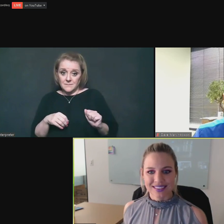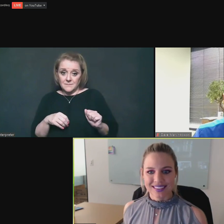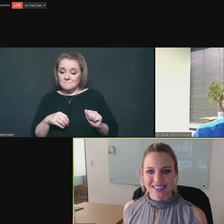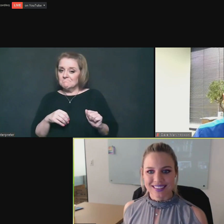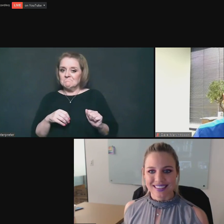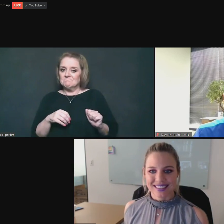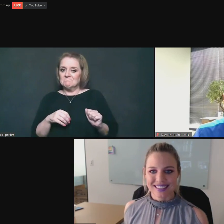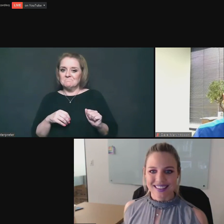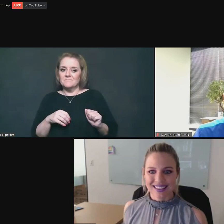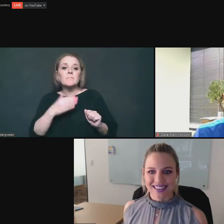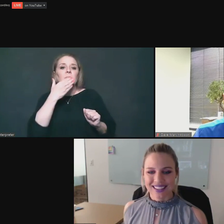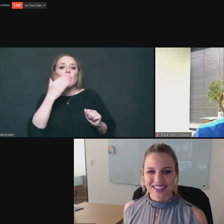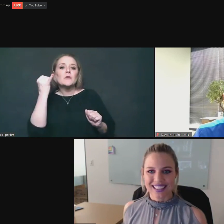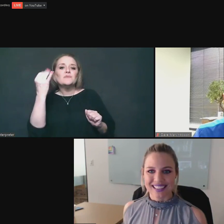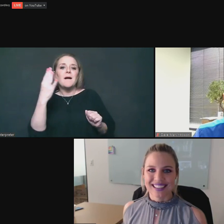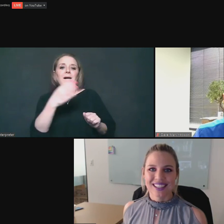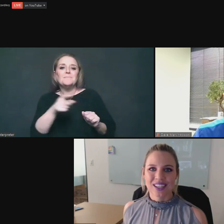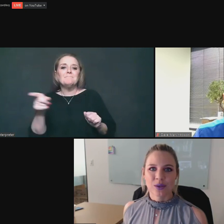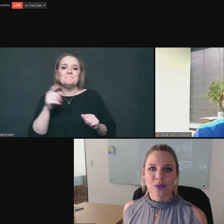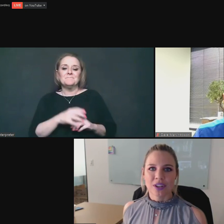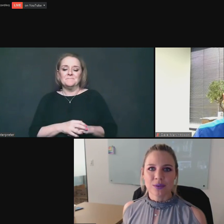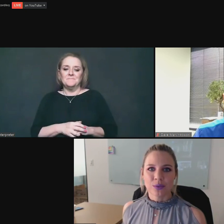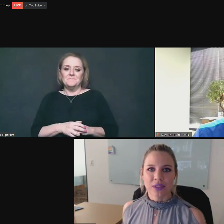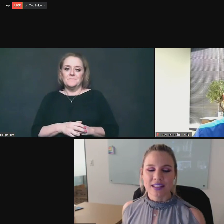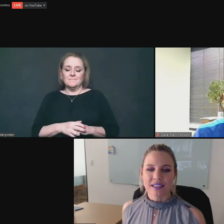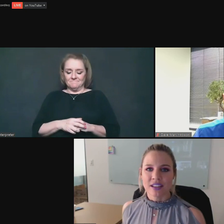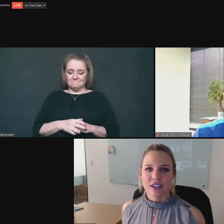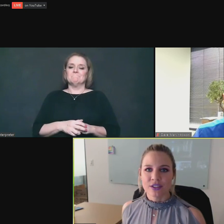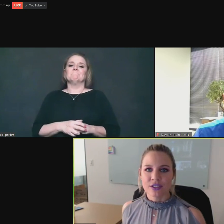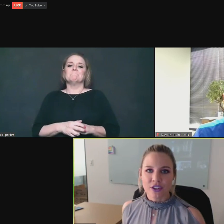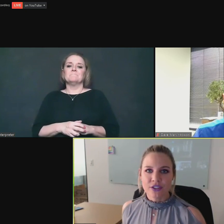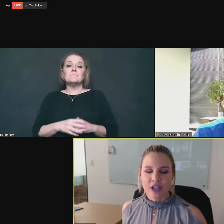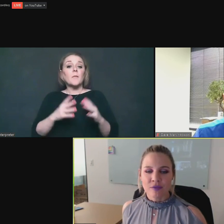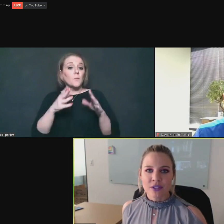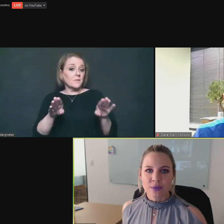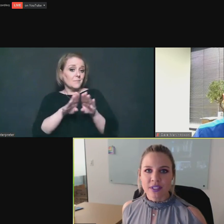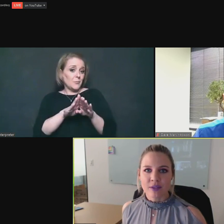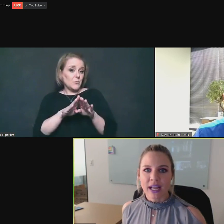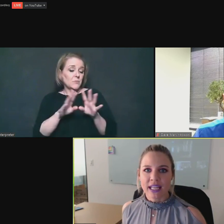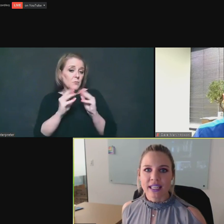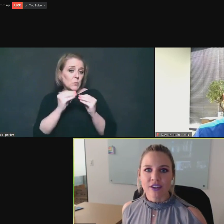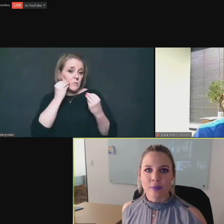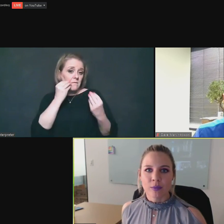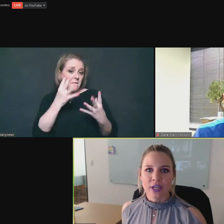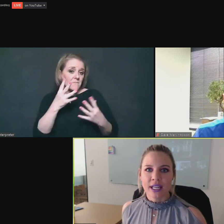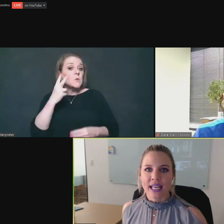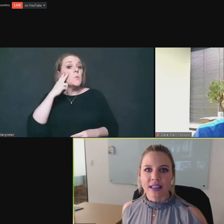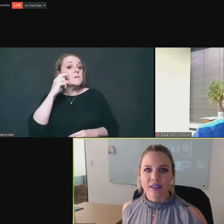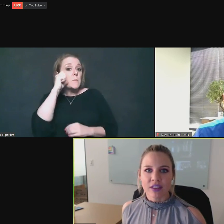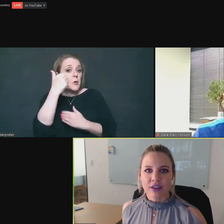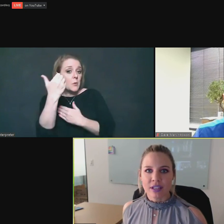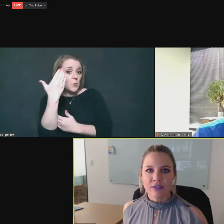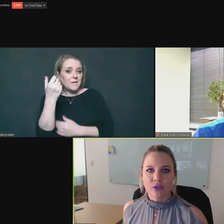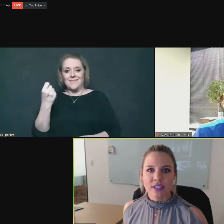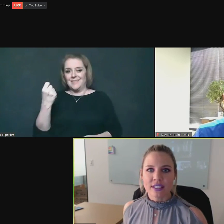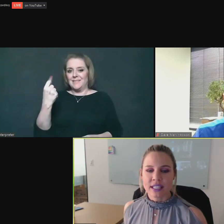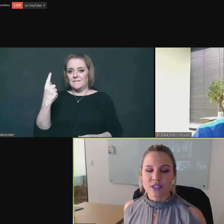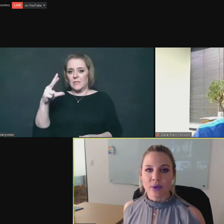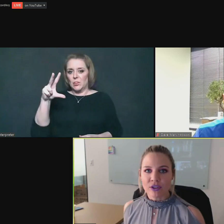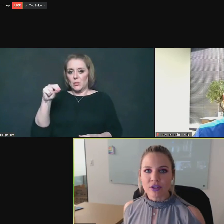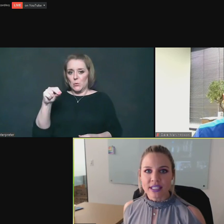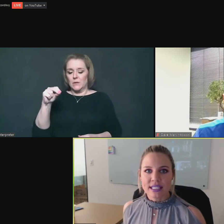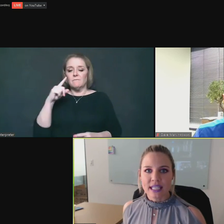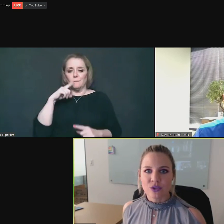Nope. Good job, everybody. Okay, well, that concludes our news conference. We'll see you back here in the morning at 11:30 for the